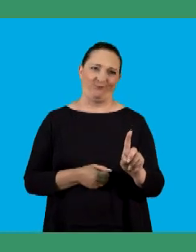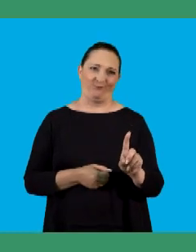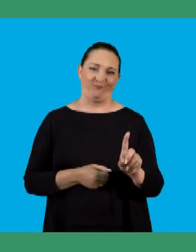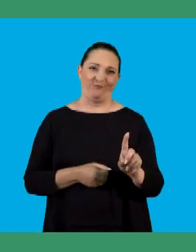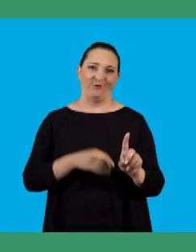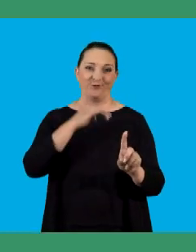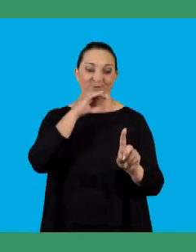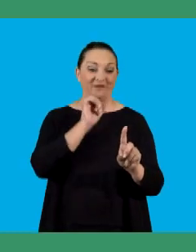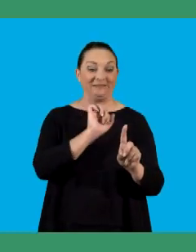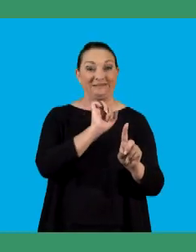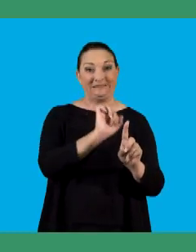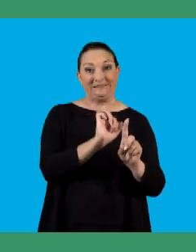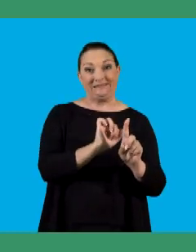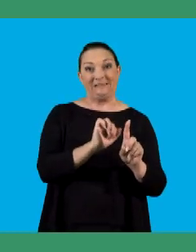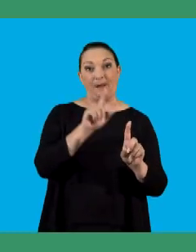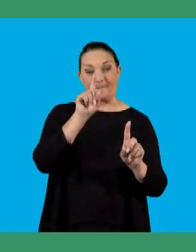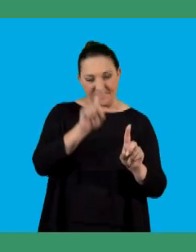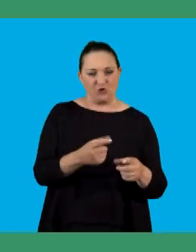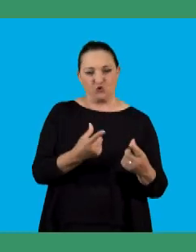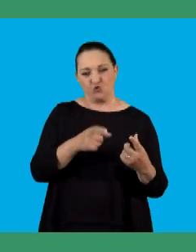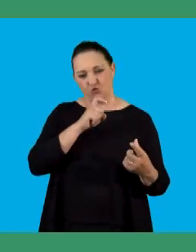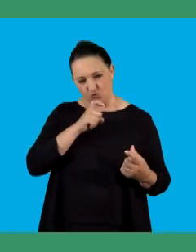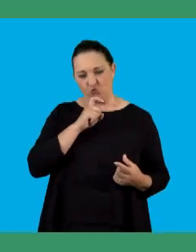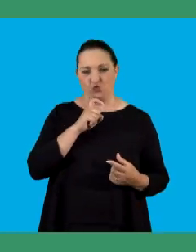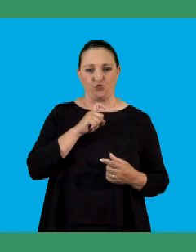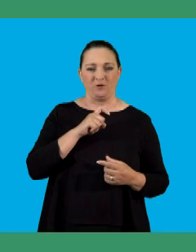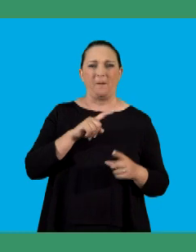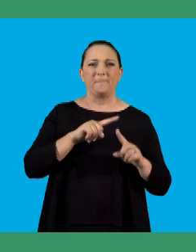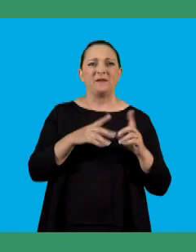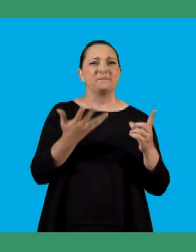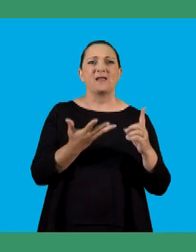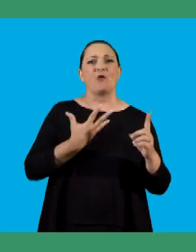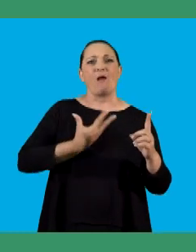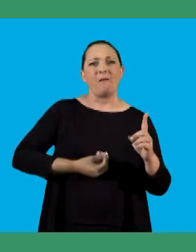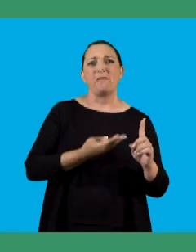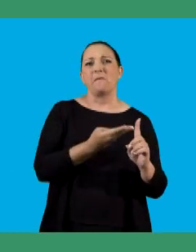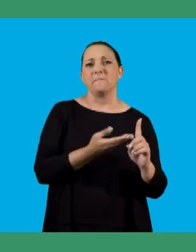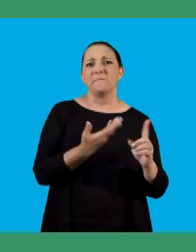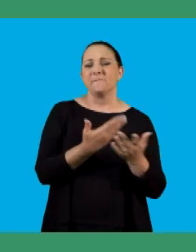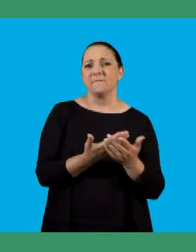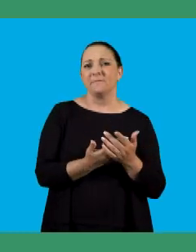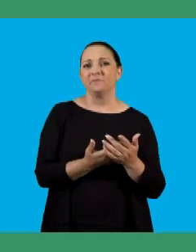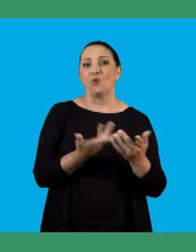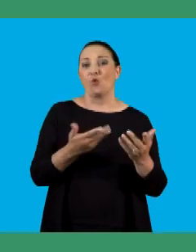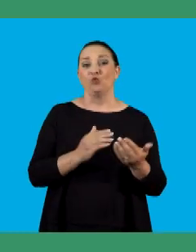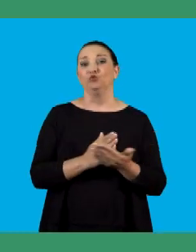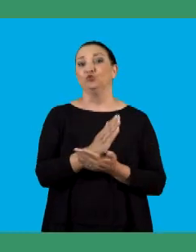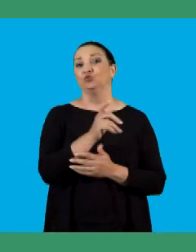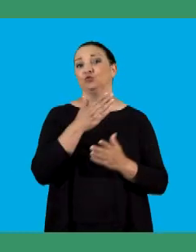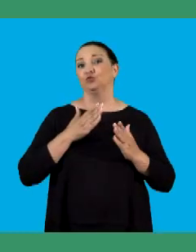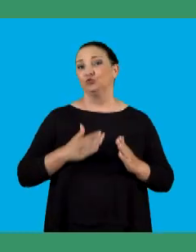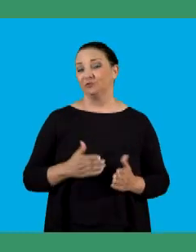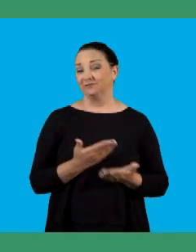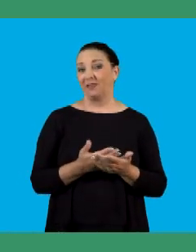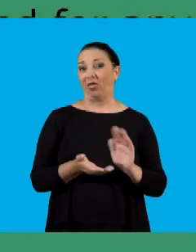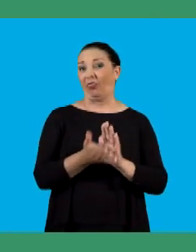must not force individuals to consume your products if it is harmful to them or violates their human